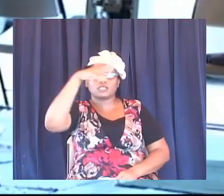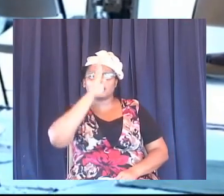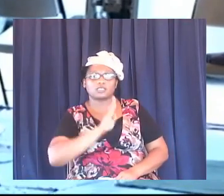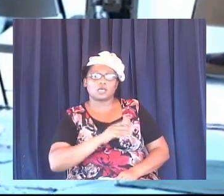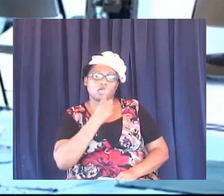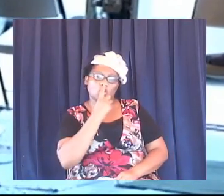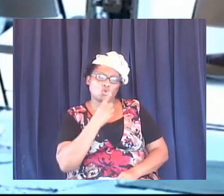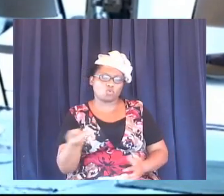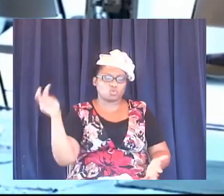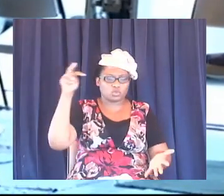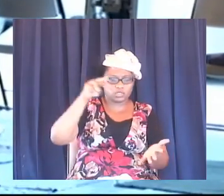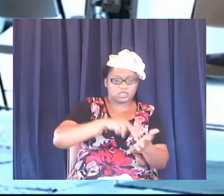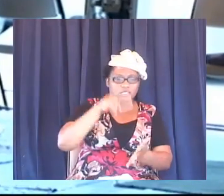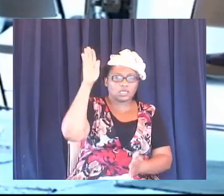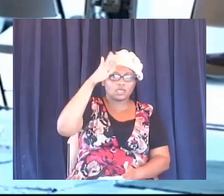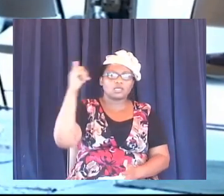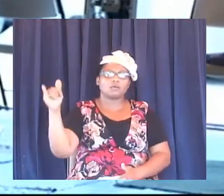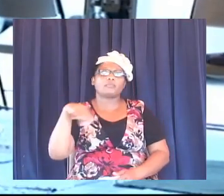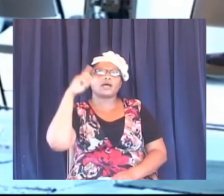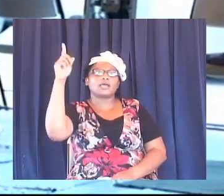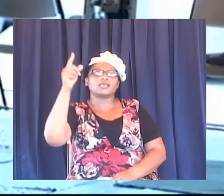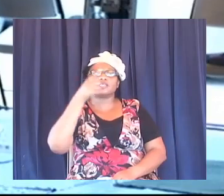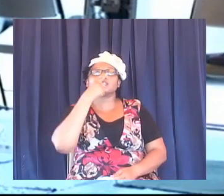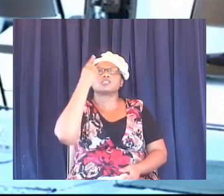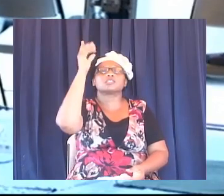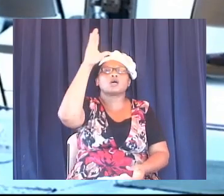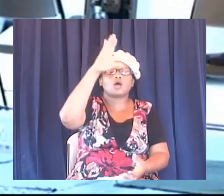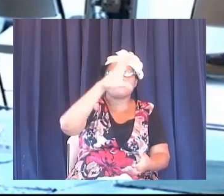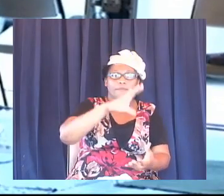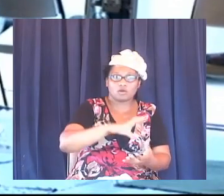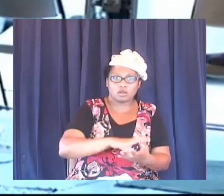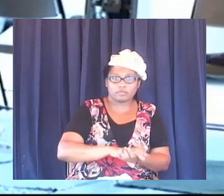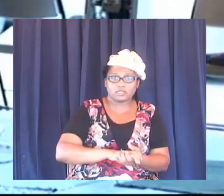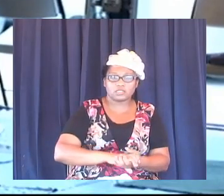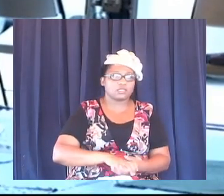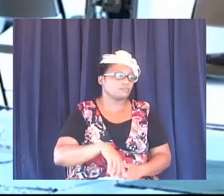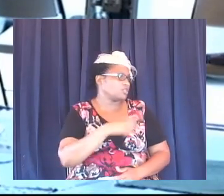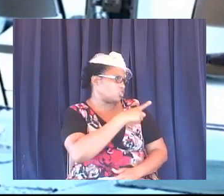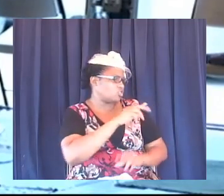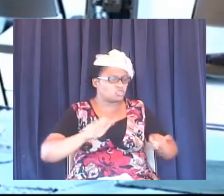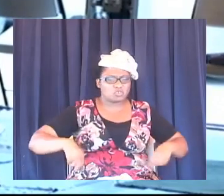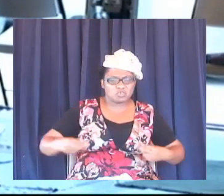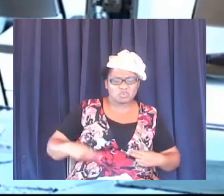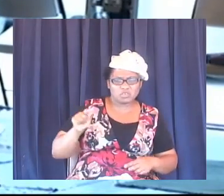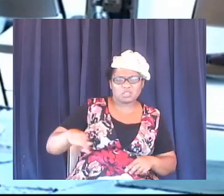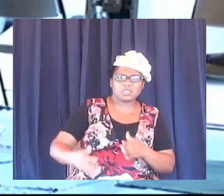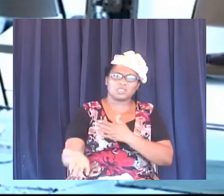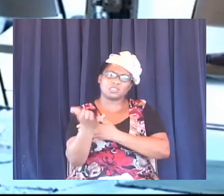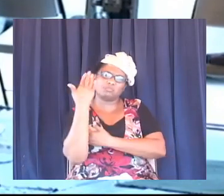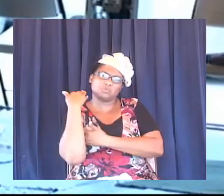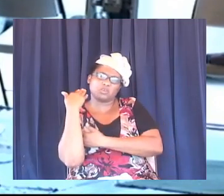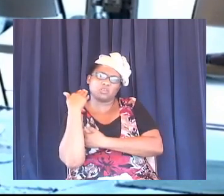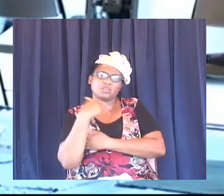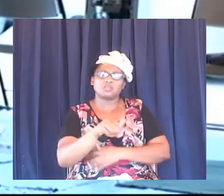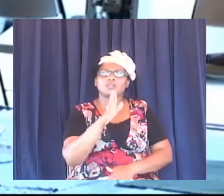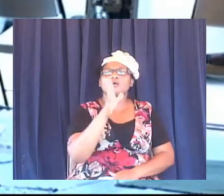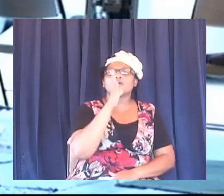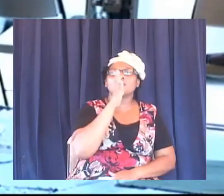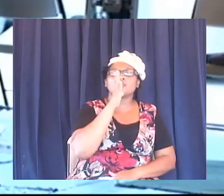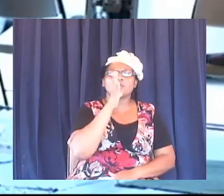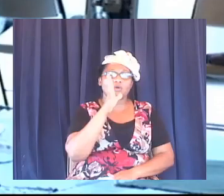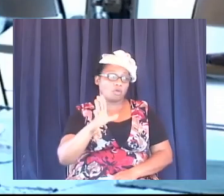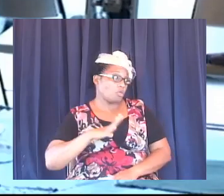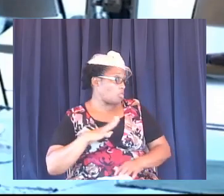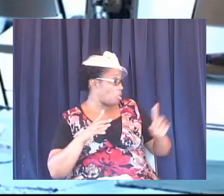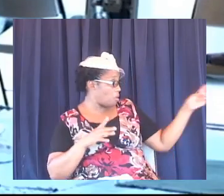by His promises. And I'm hurting this morning because of the loss of my mother, but guess what? I know that my God